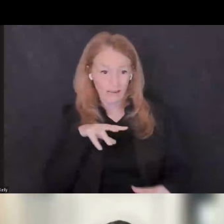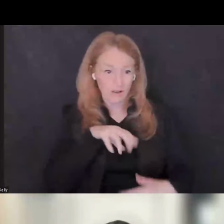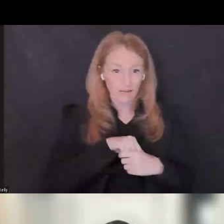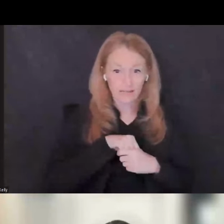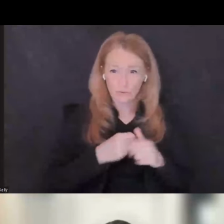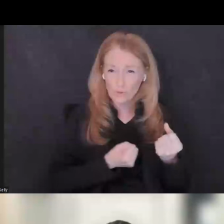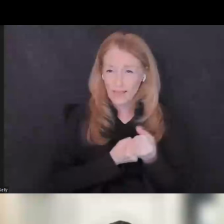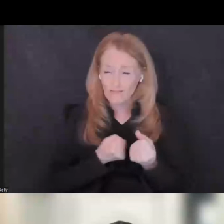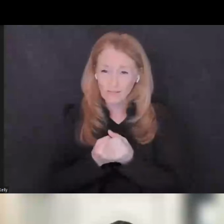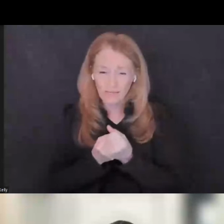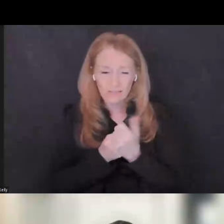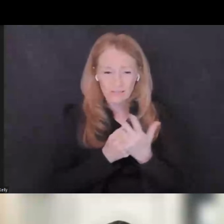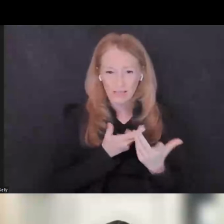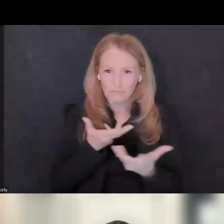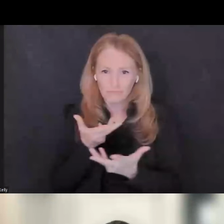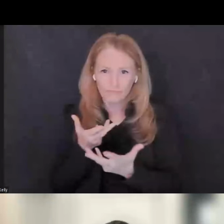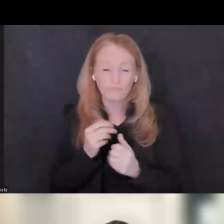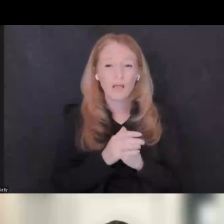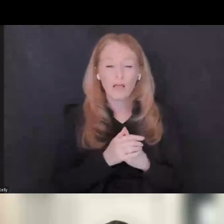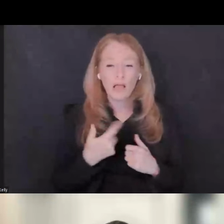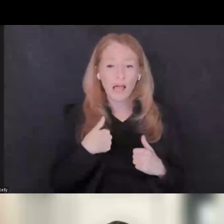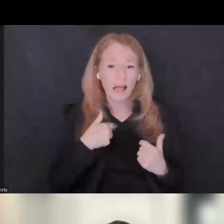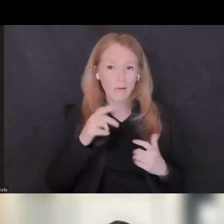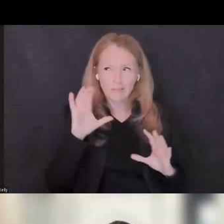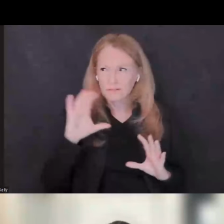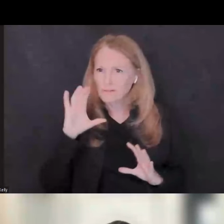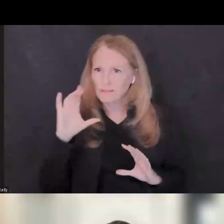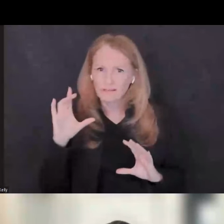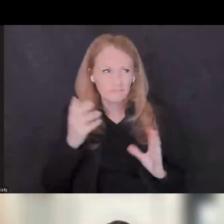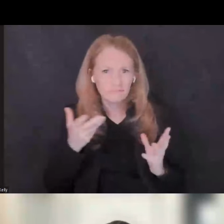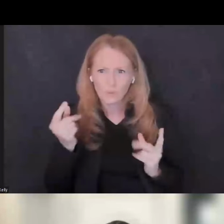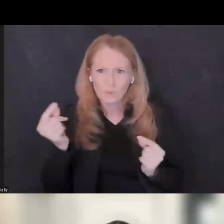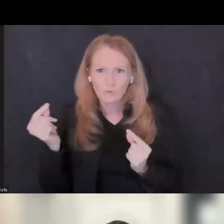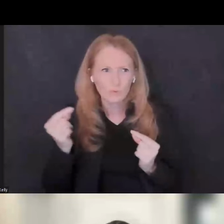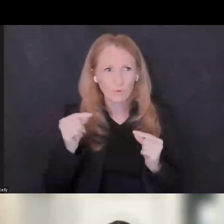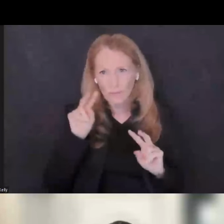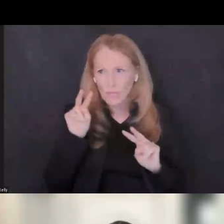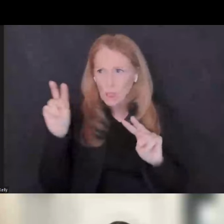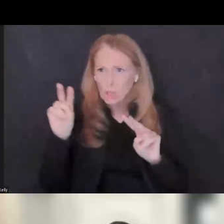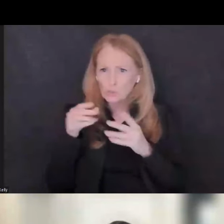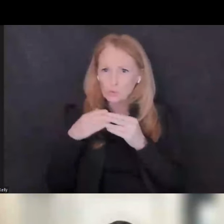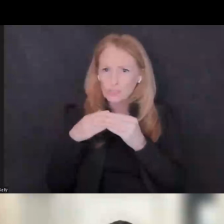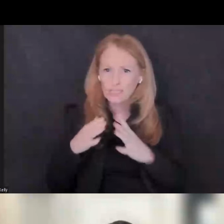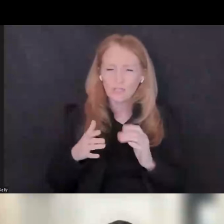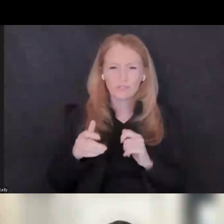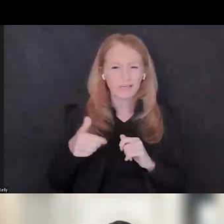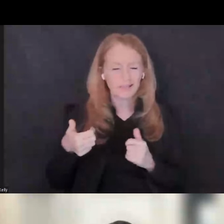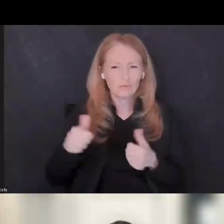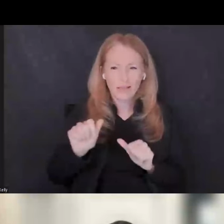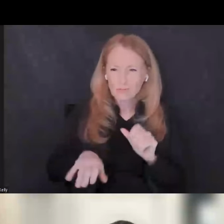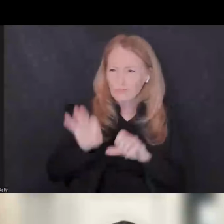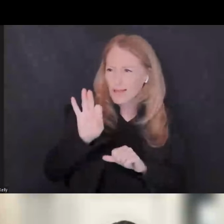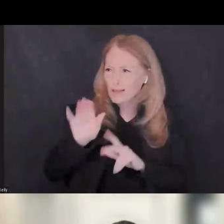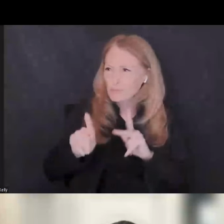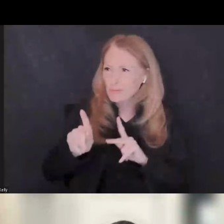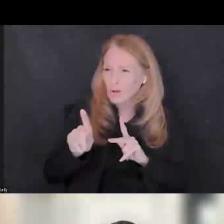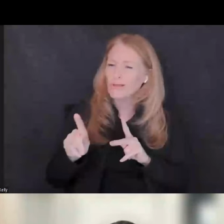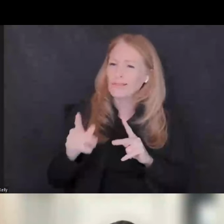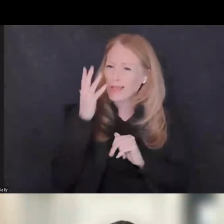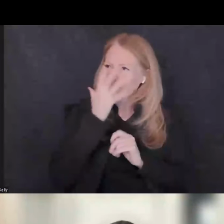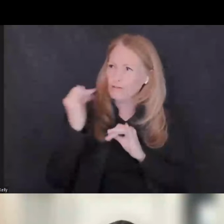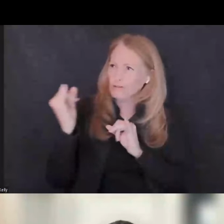path forward, I kept looking to the leaders and trying to identify individuals who looked like me, who understood the